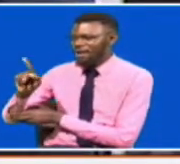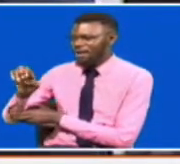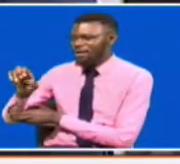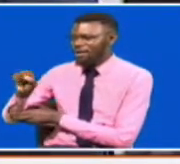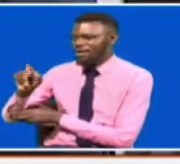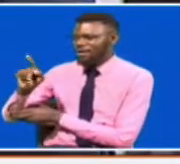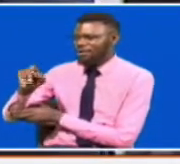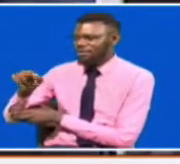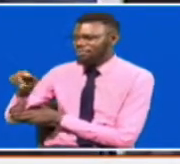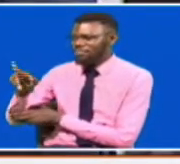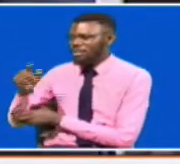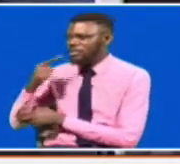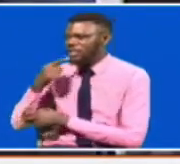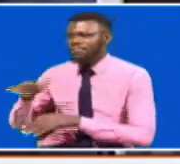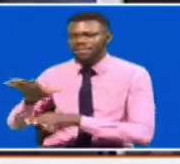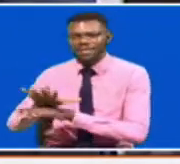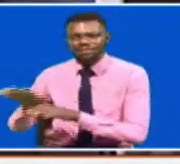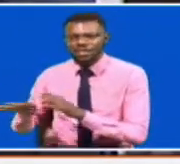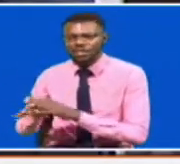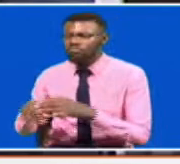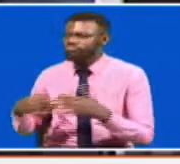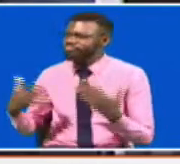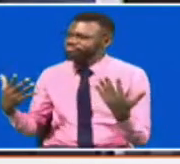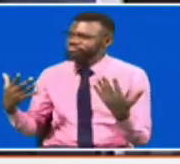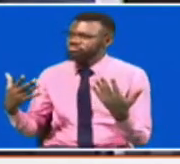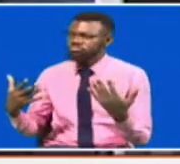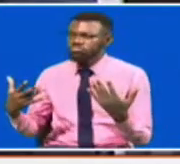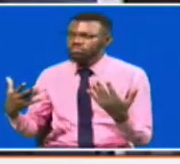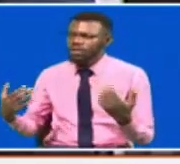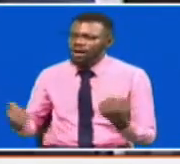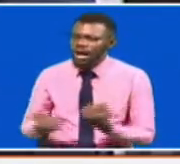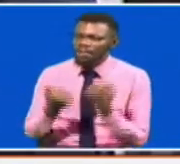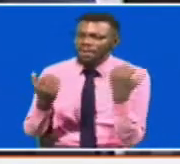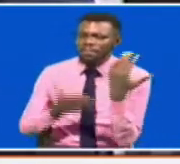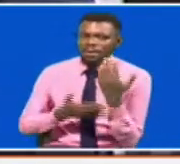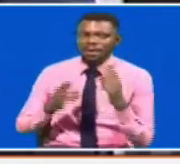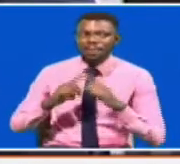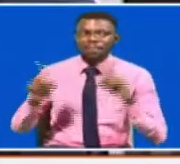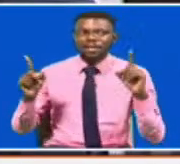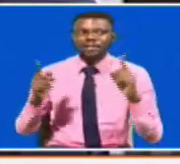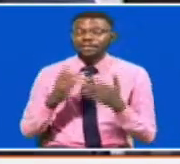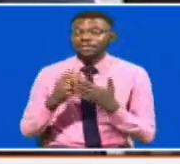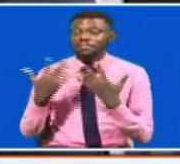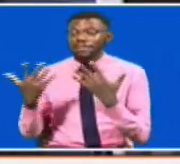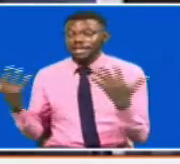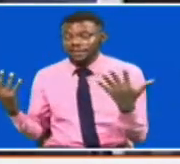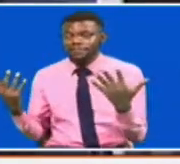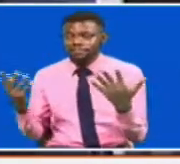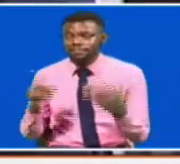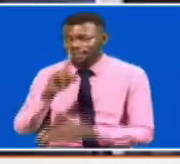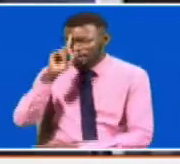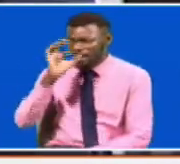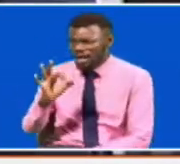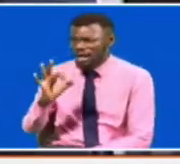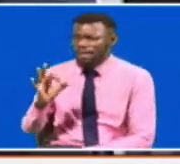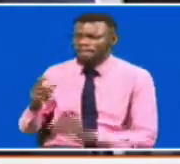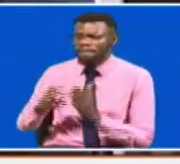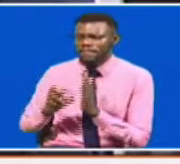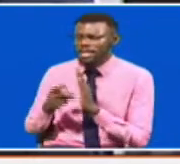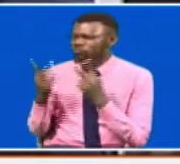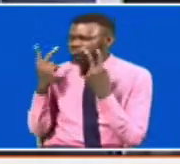is a tragedy in short sight. But with hindsight, most things are comic. So when you look at it with the benefit of